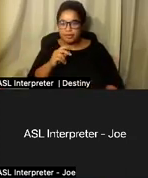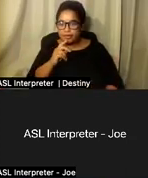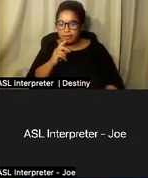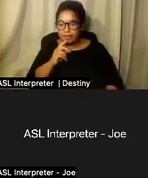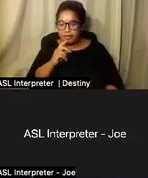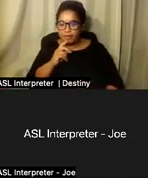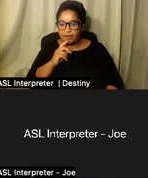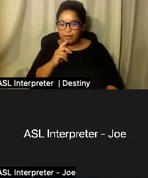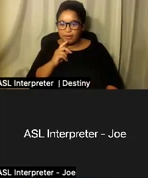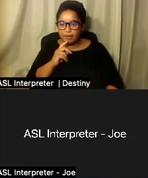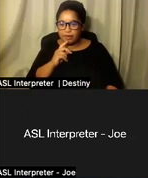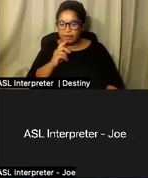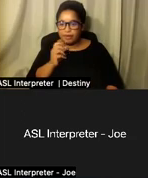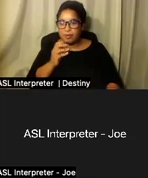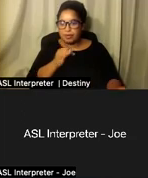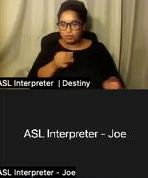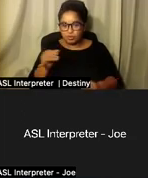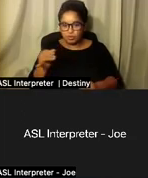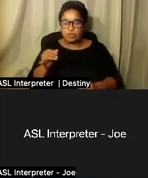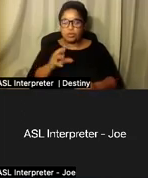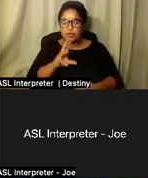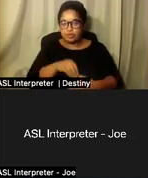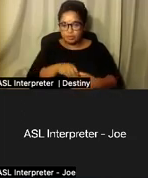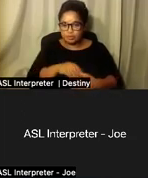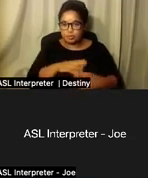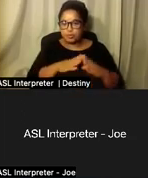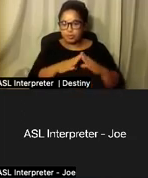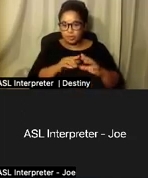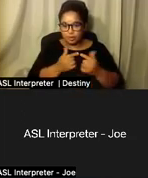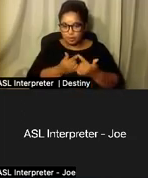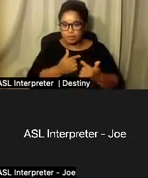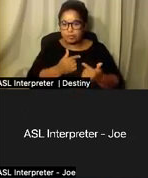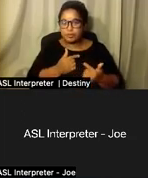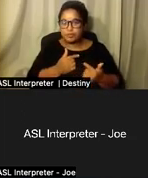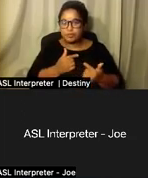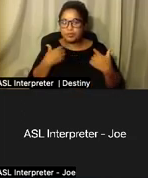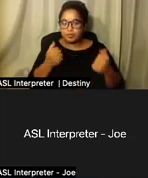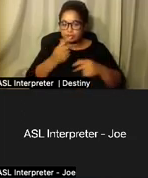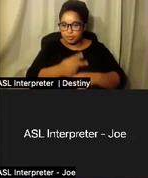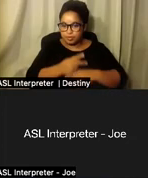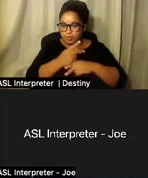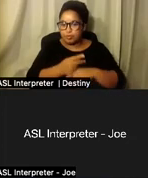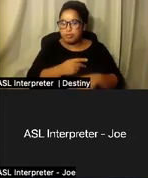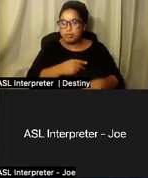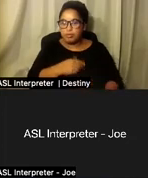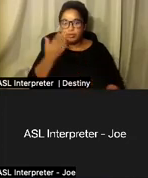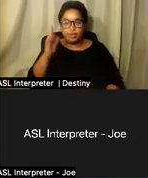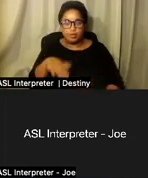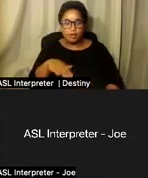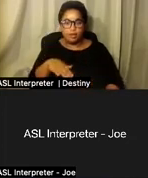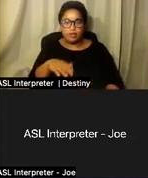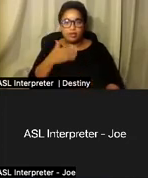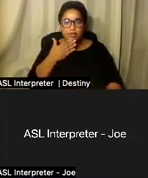So, of course, a lot of individual participation, community group, healthcare. We know that thanks a lot